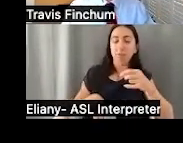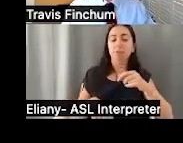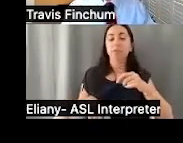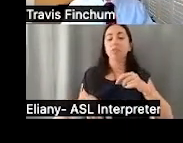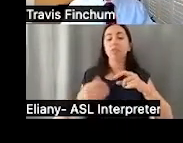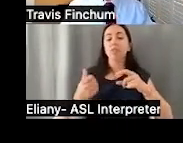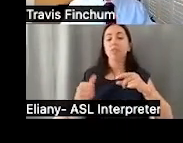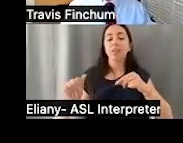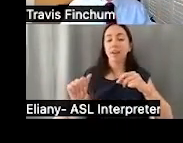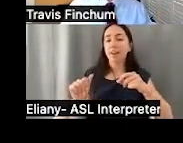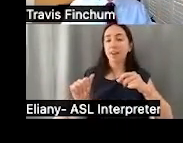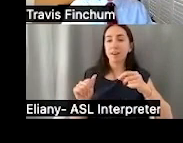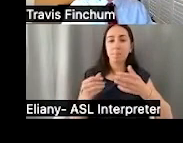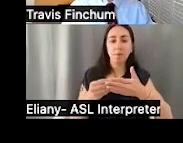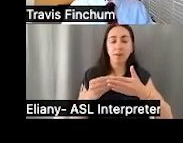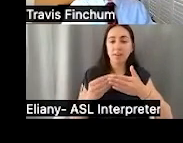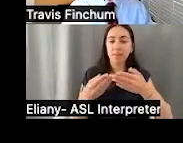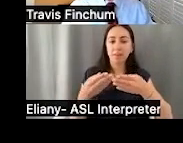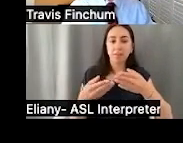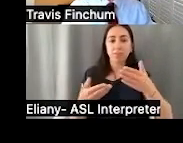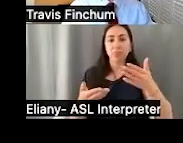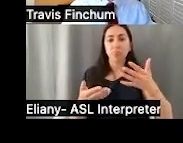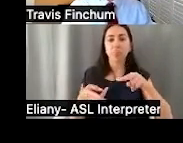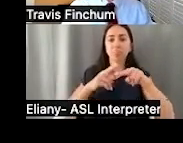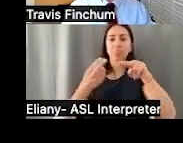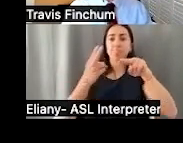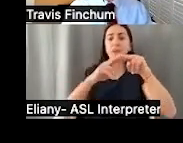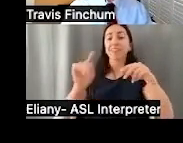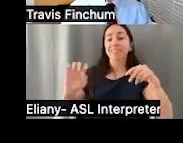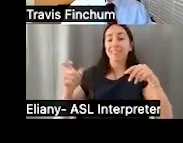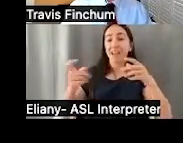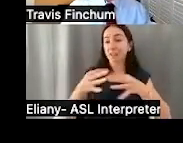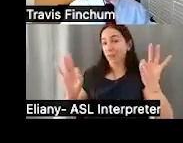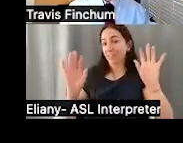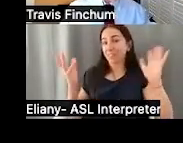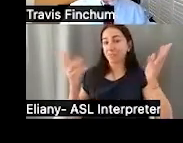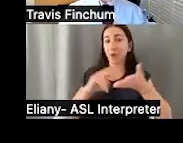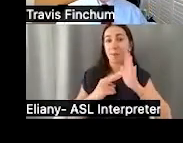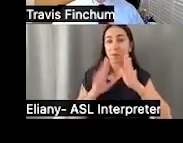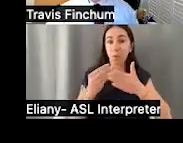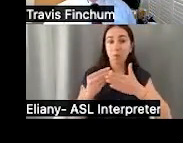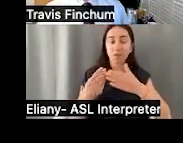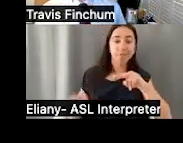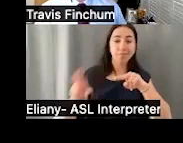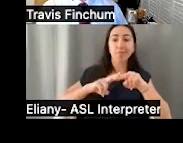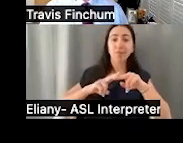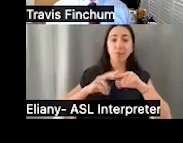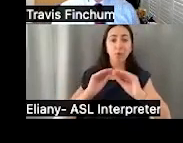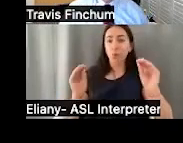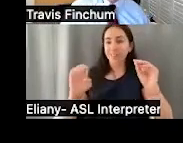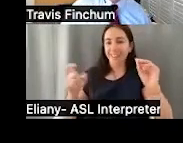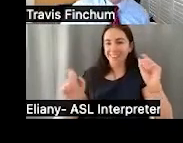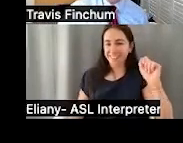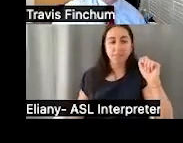that has occurred on it grows tax-free, which is a big deal. So you can have tax-free growth. The last slide that I